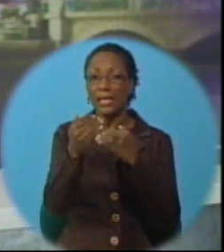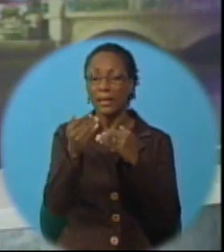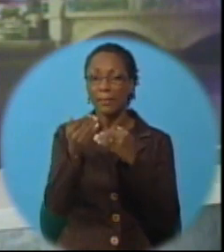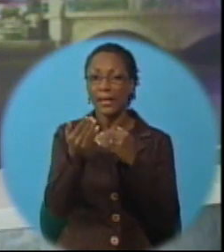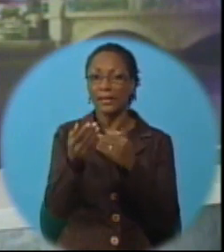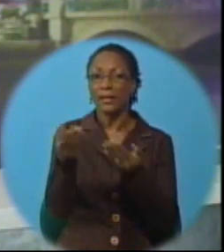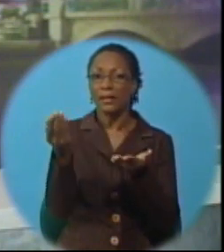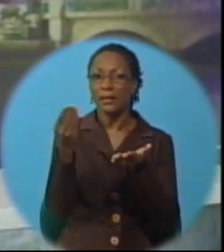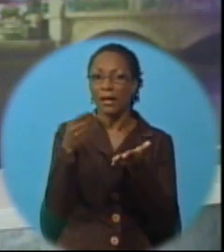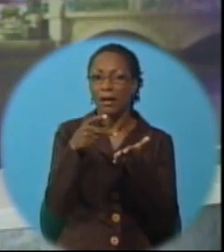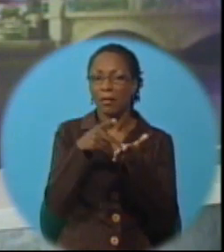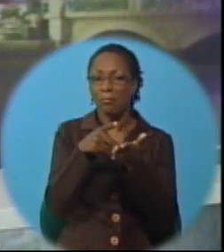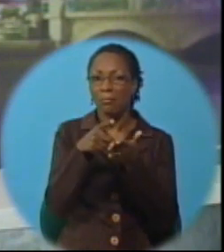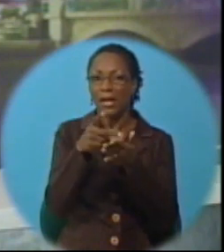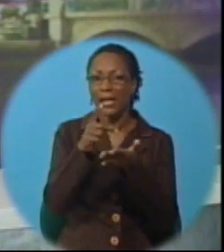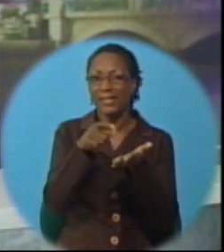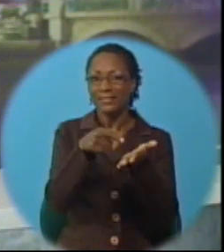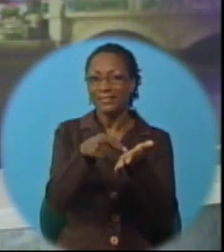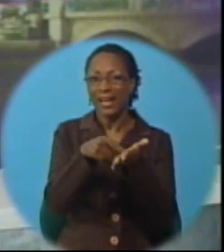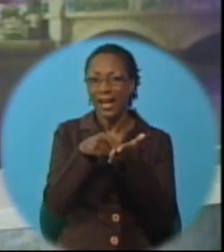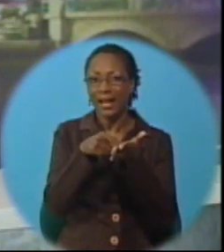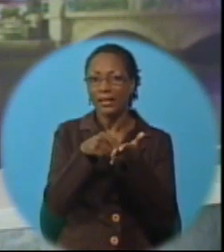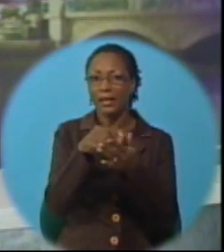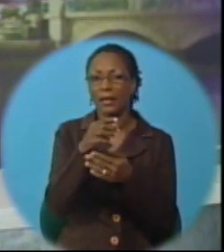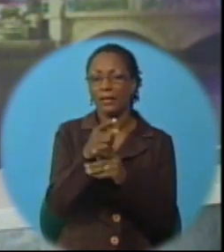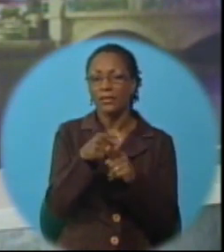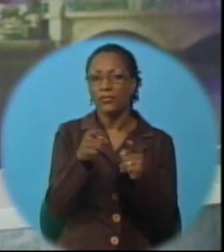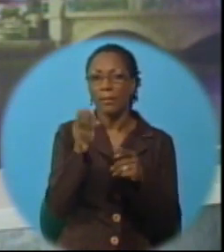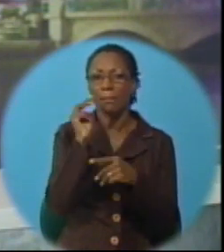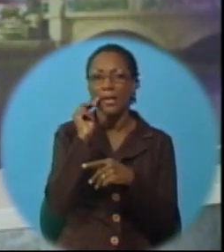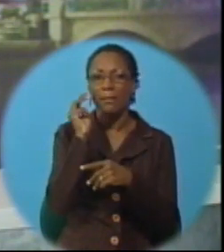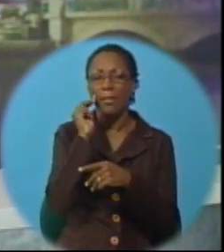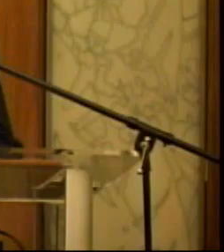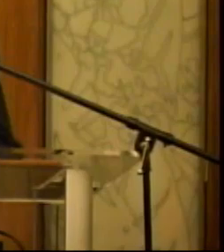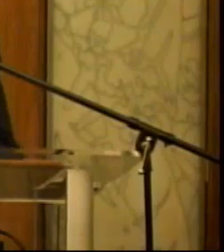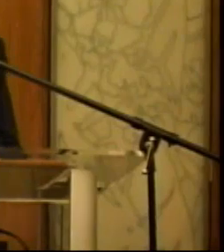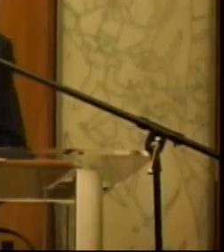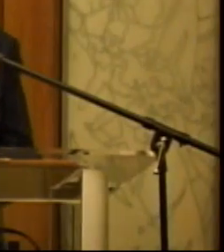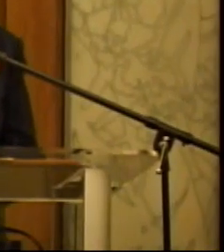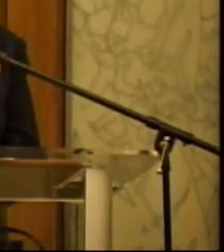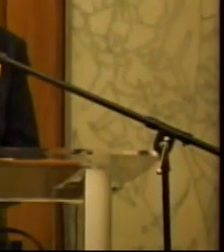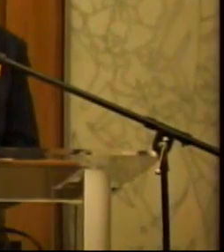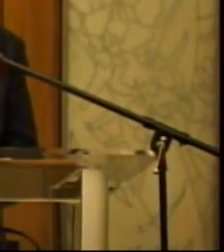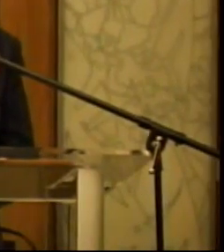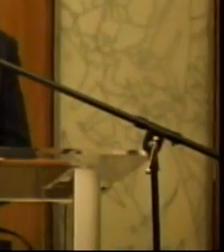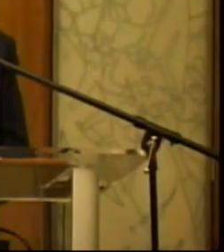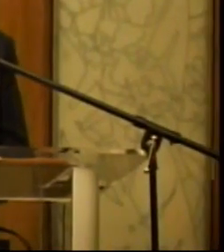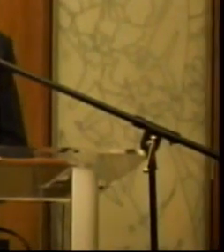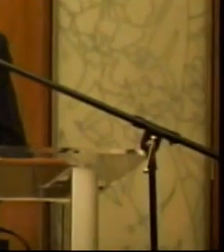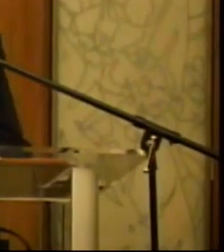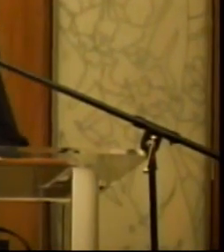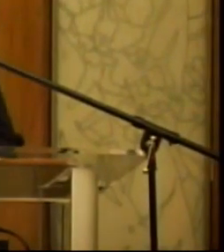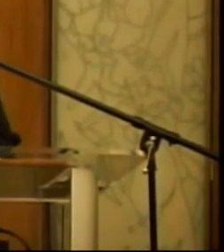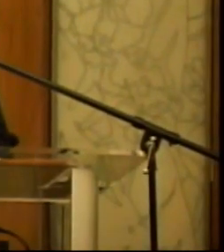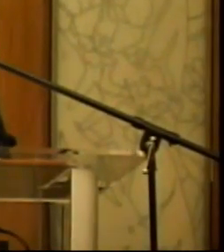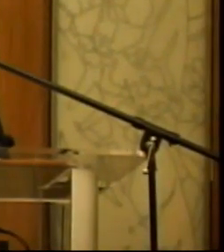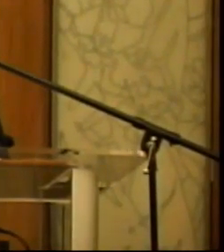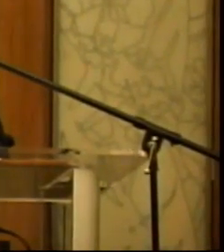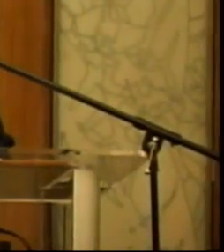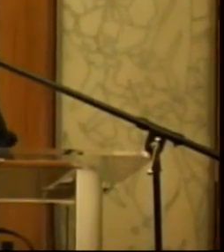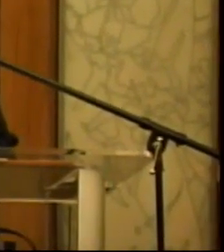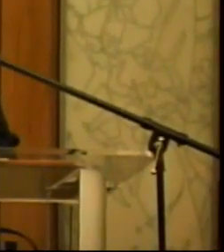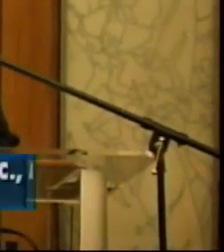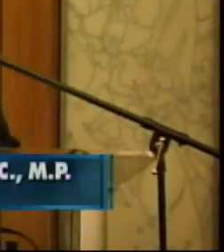This is according to leader of the opposition, Mia Motley. There must be fiscal discipline.